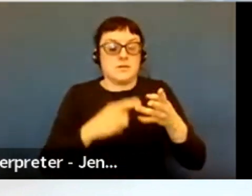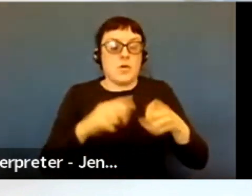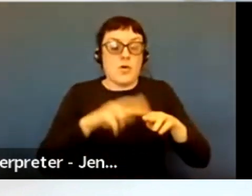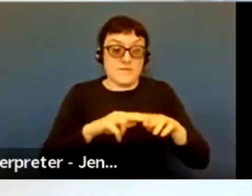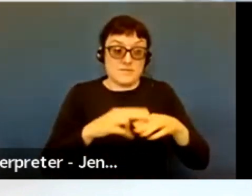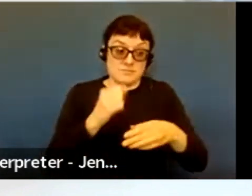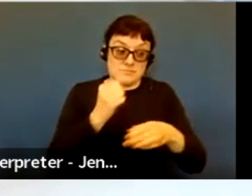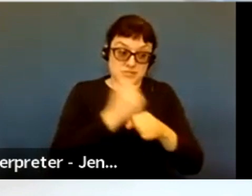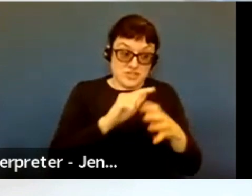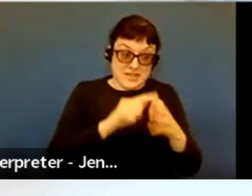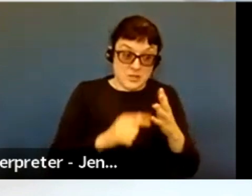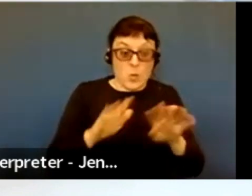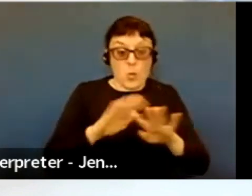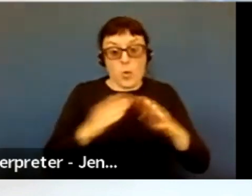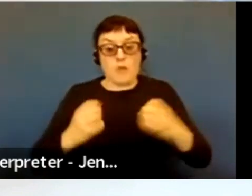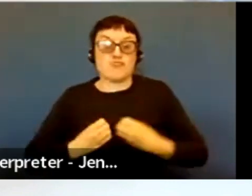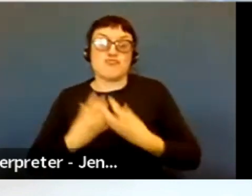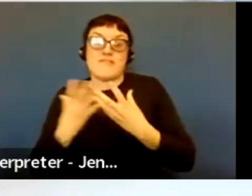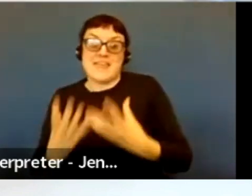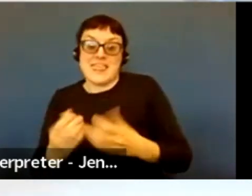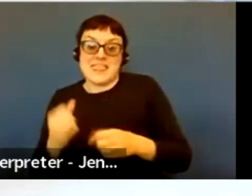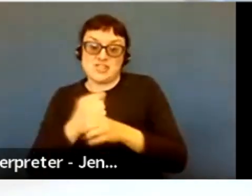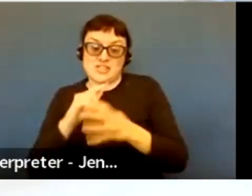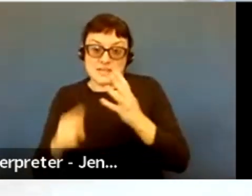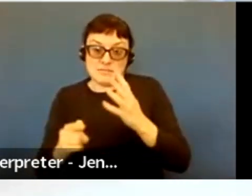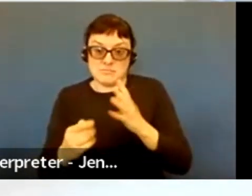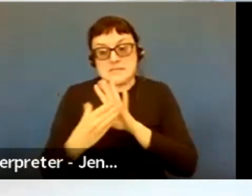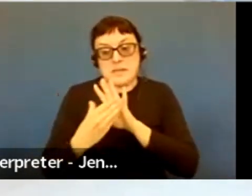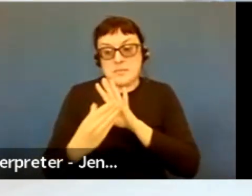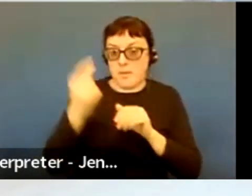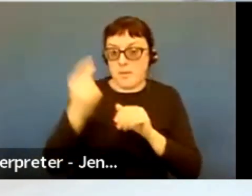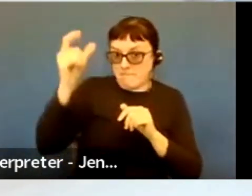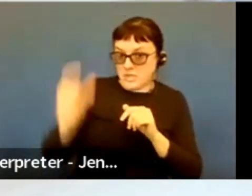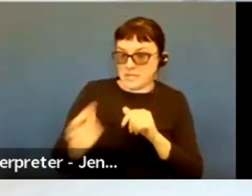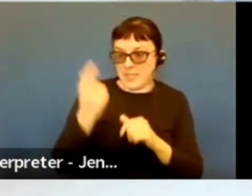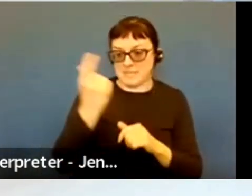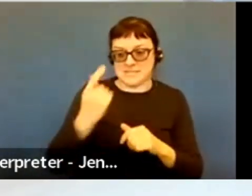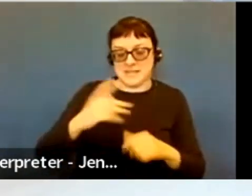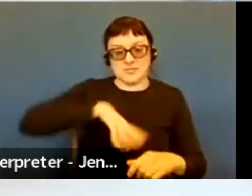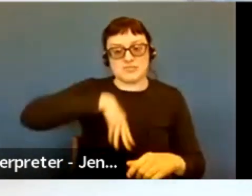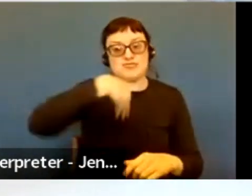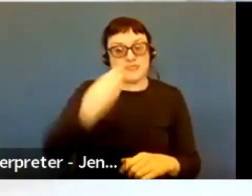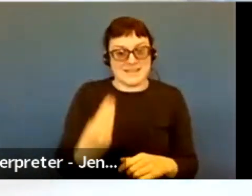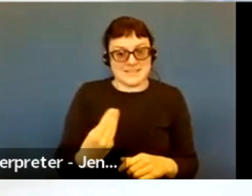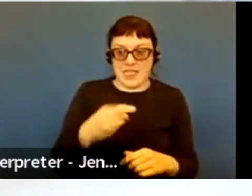the reveal of gender, i.e. when someone is trans and what they're not and what